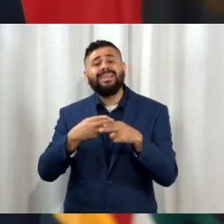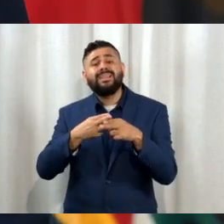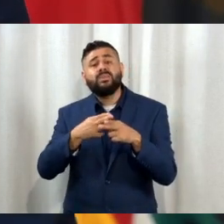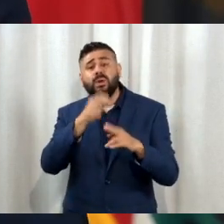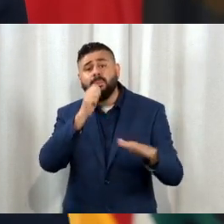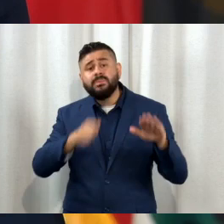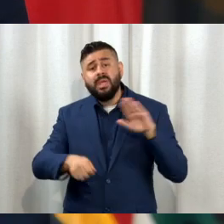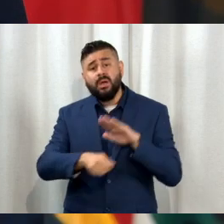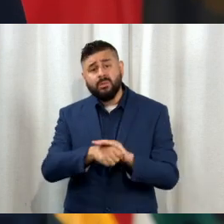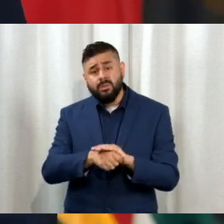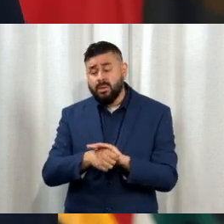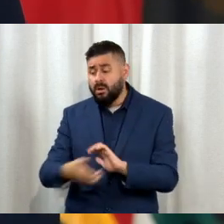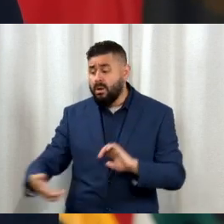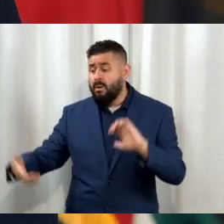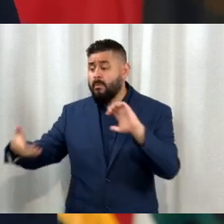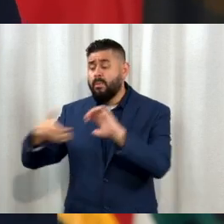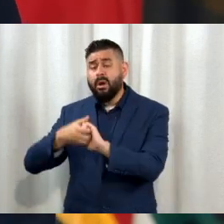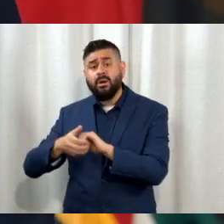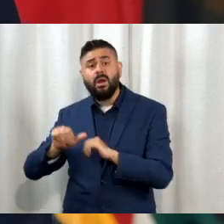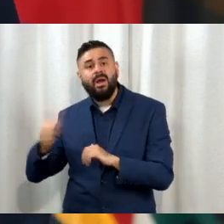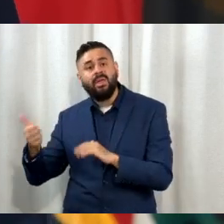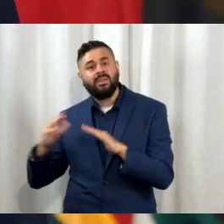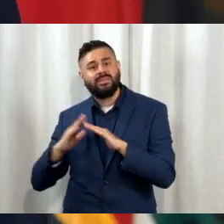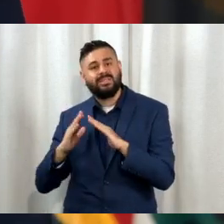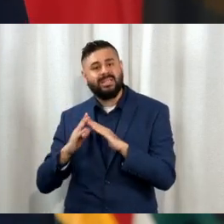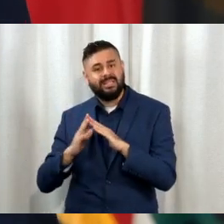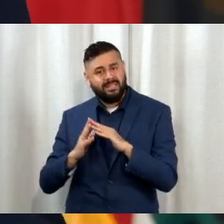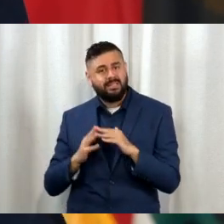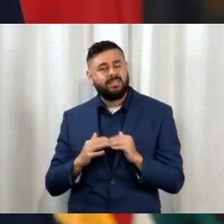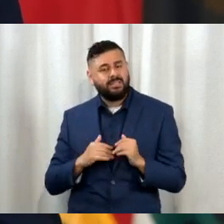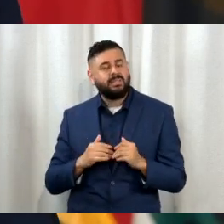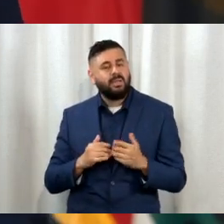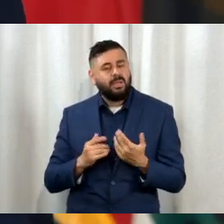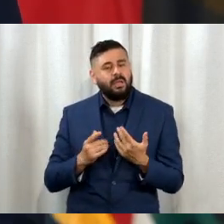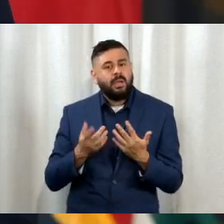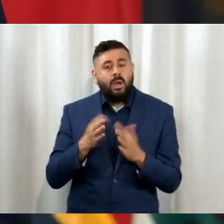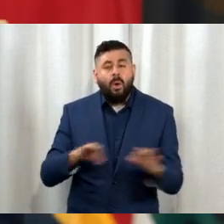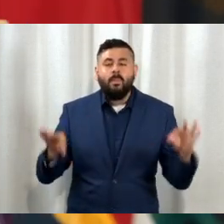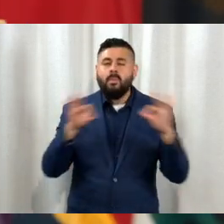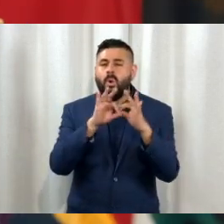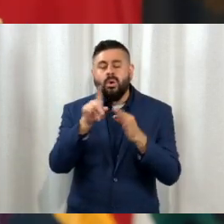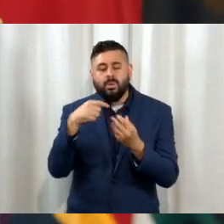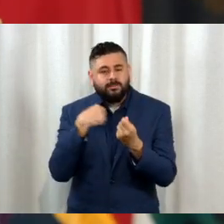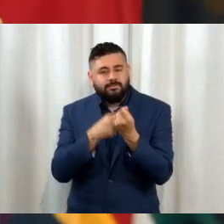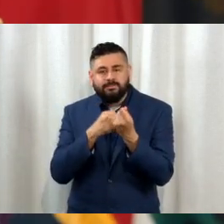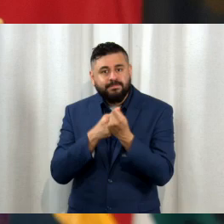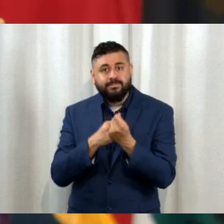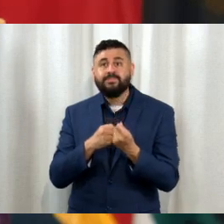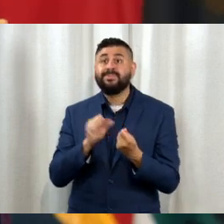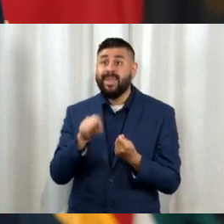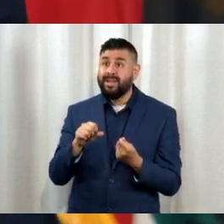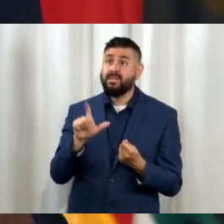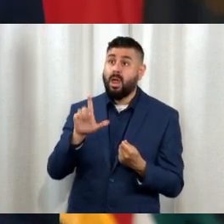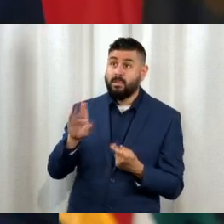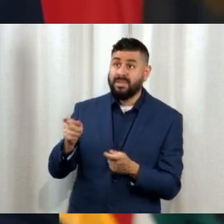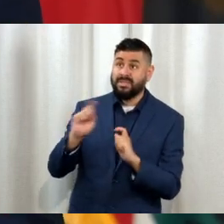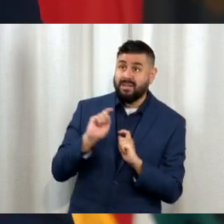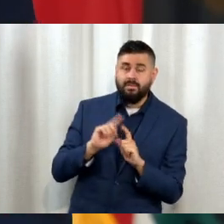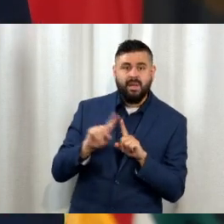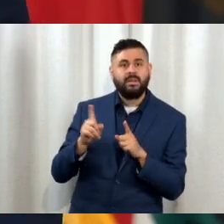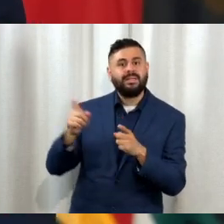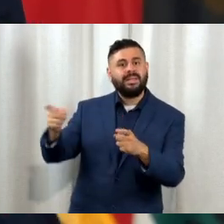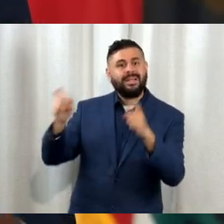partner with other cities across jurisdictions. And so it's important to advocate not just for Long Beach, but to